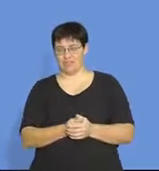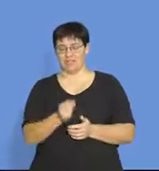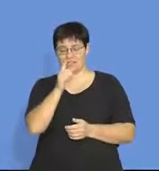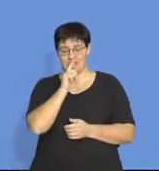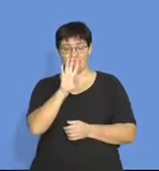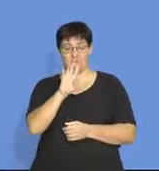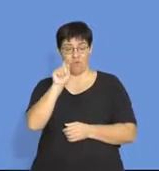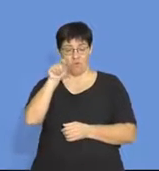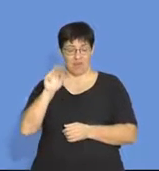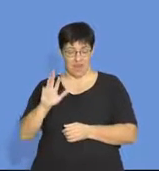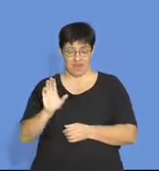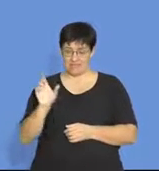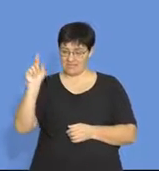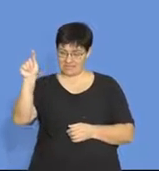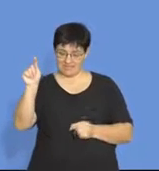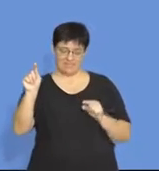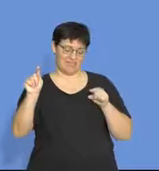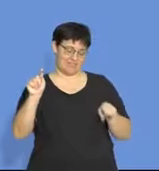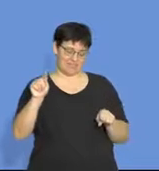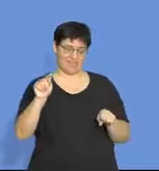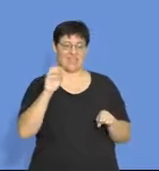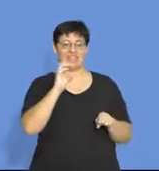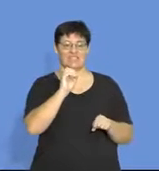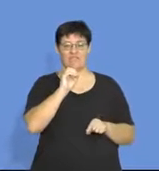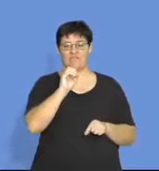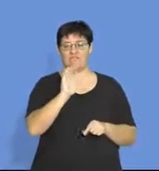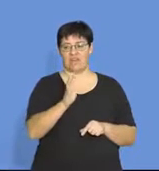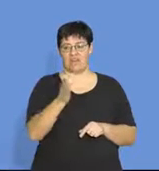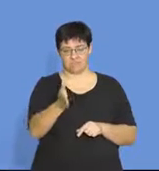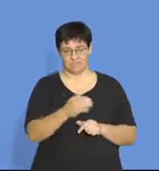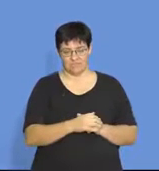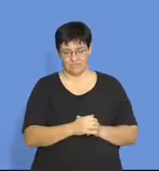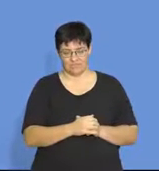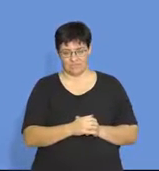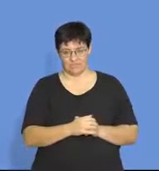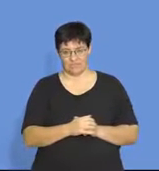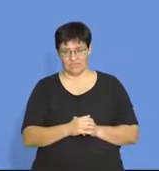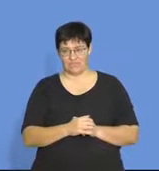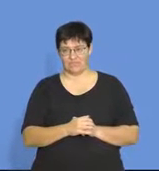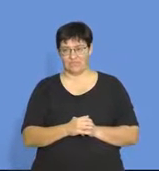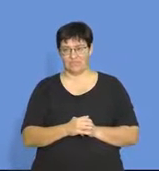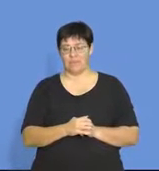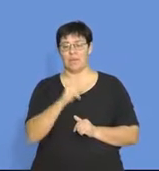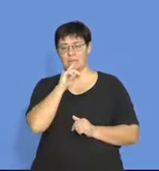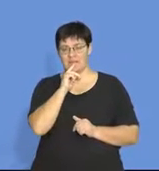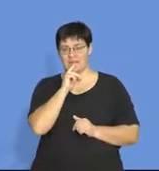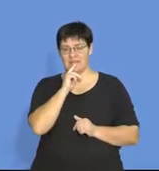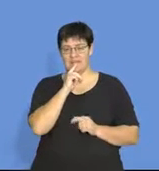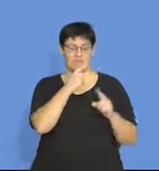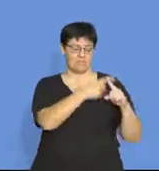So my 4 and 9 will be there, my 0 and 5 will be there. So this is where I have